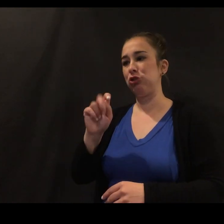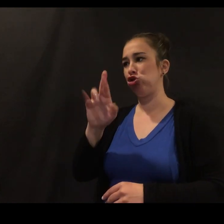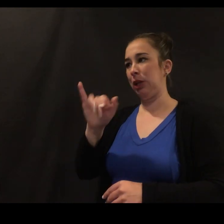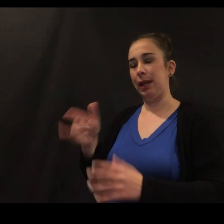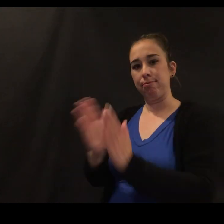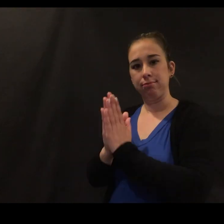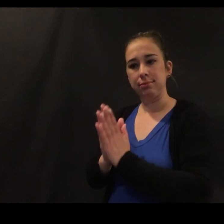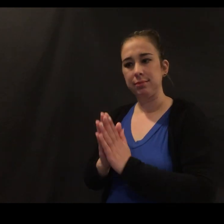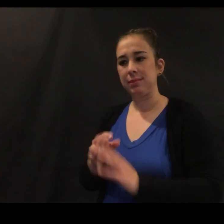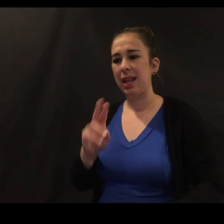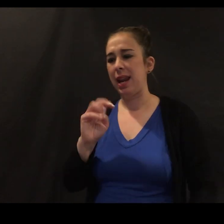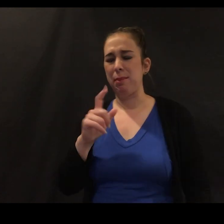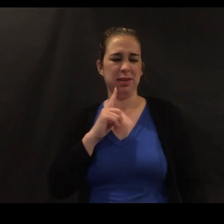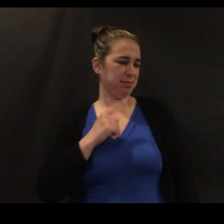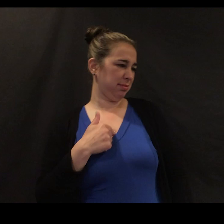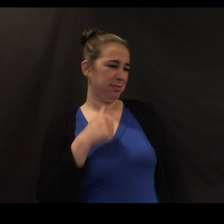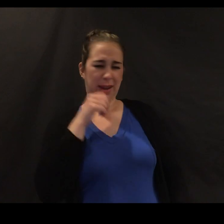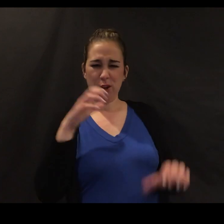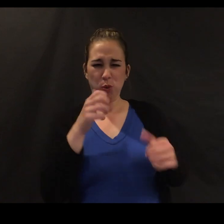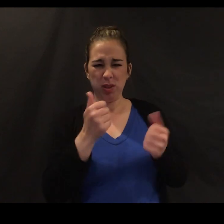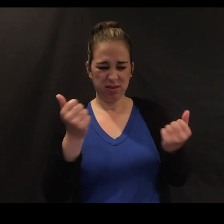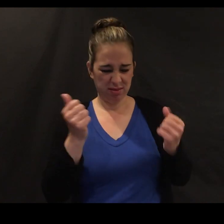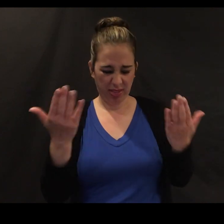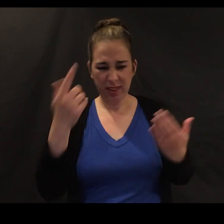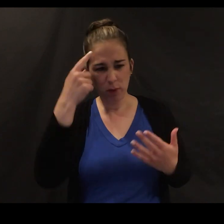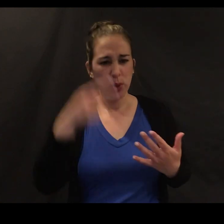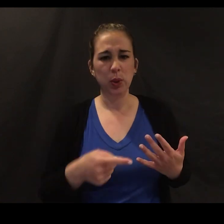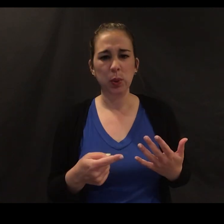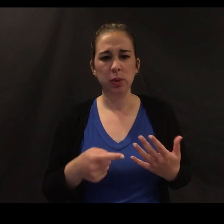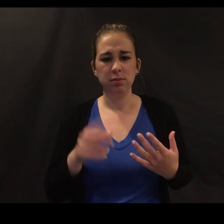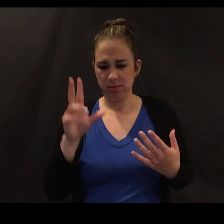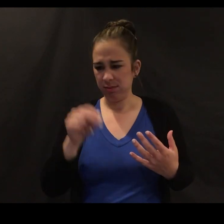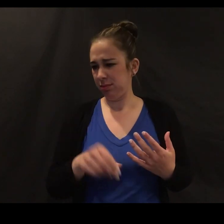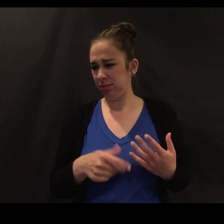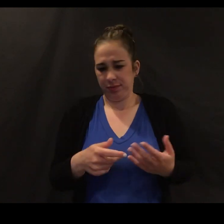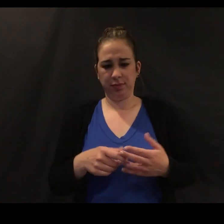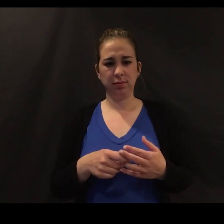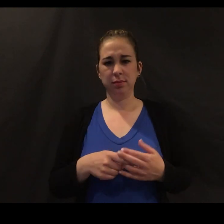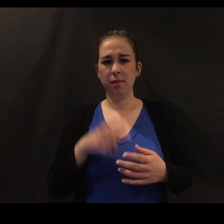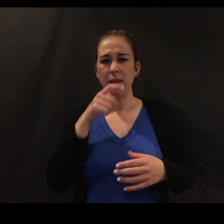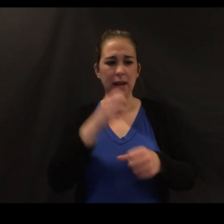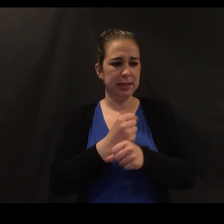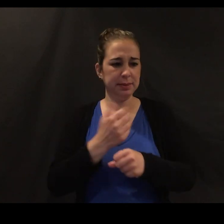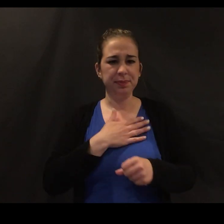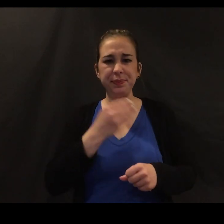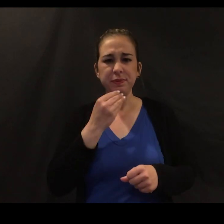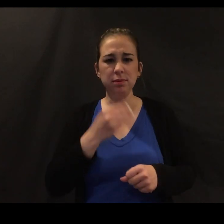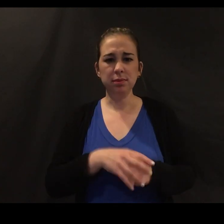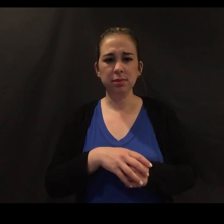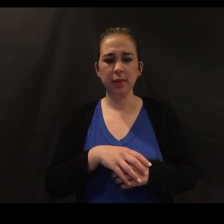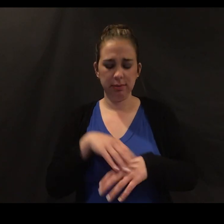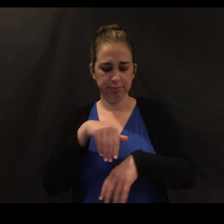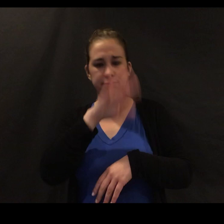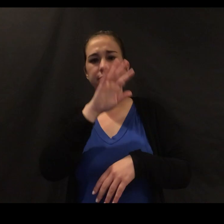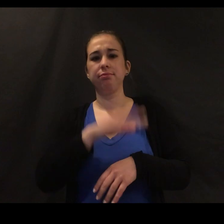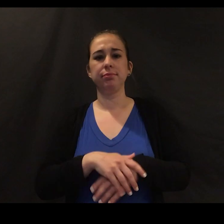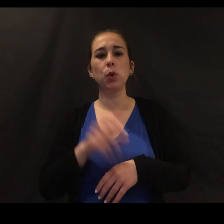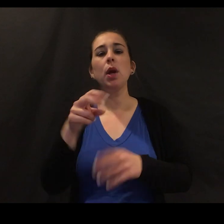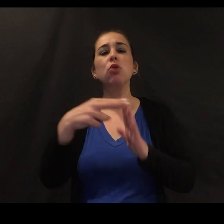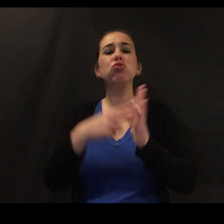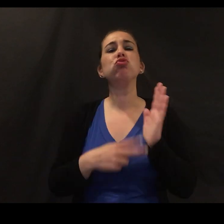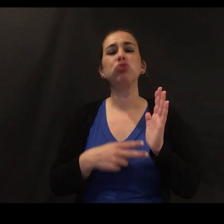for you. I'm not going to do anything for you. You're not going to get any of my food." Turns him away. You can read, this is a